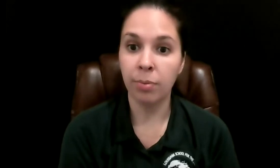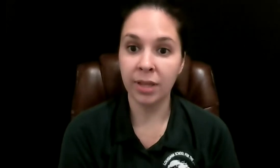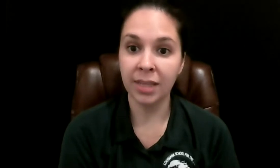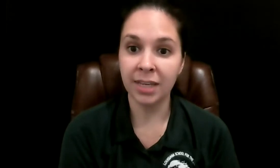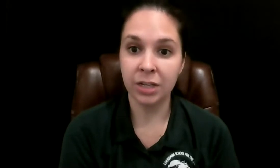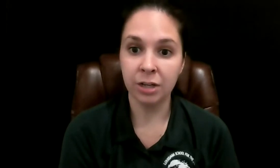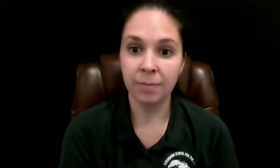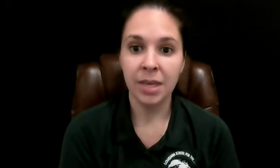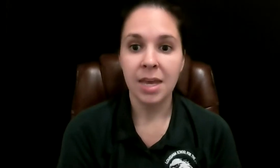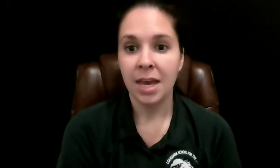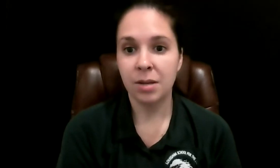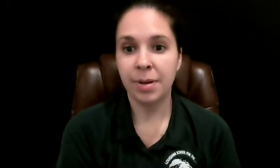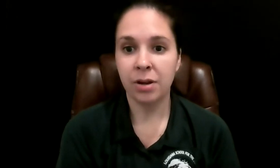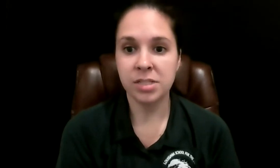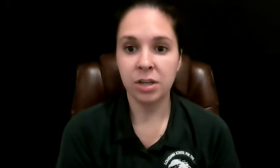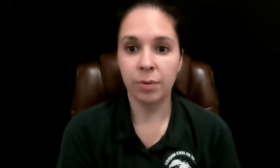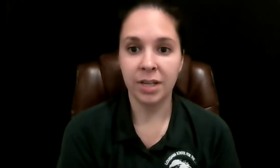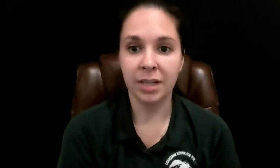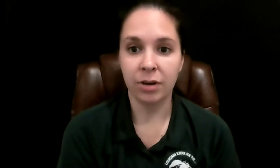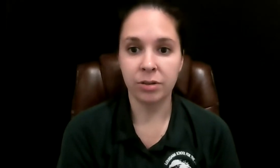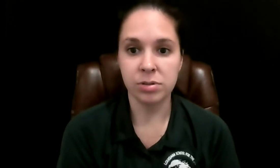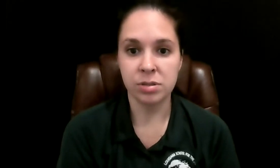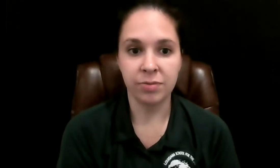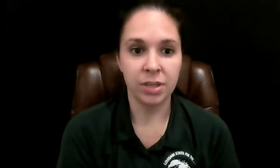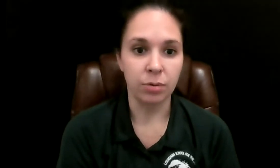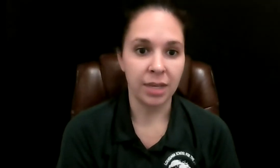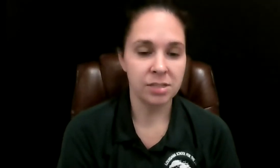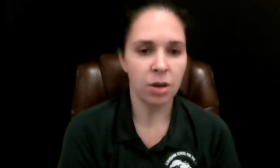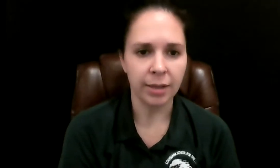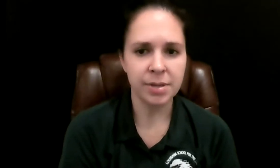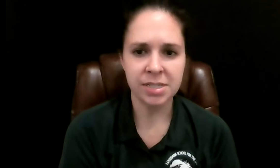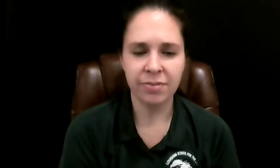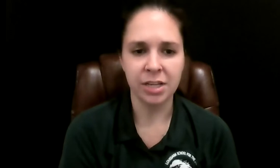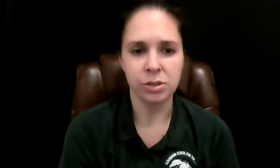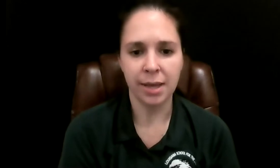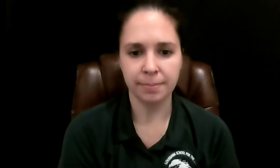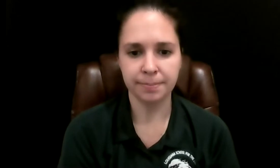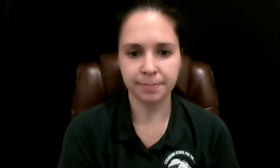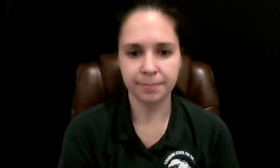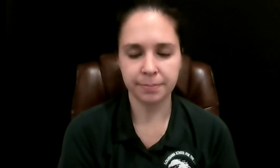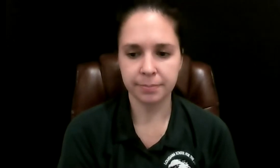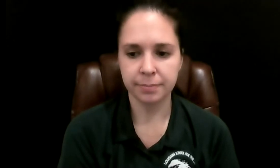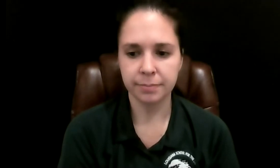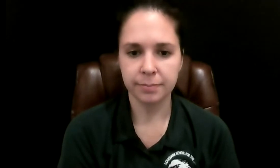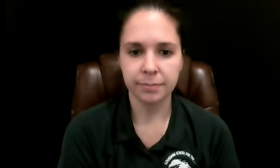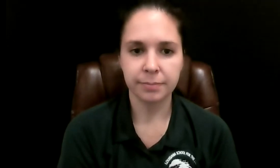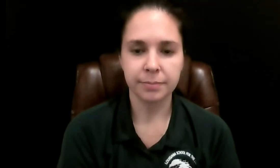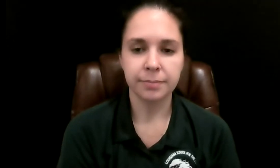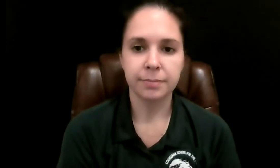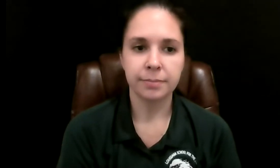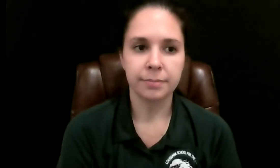whole PowerPoint link here, and then parents can go in and click on those video links. Okay, let me see if I can do that.